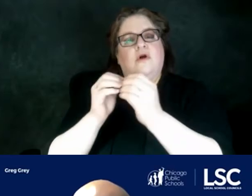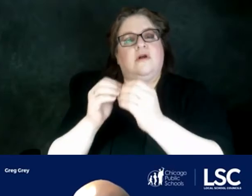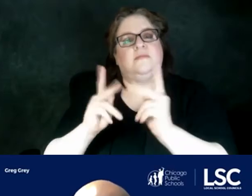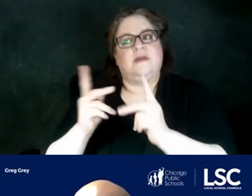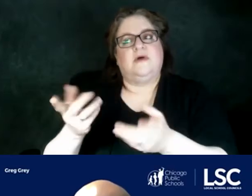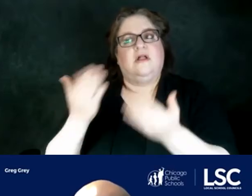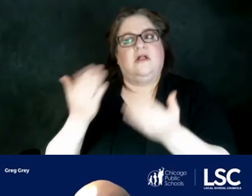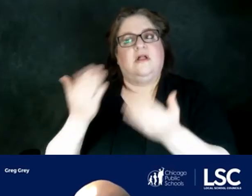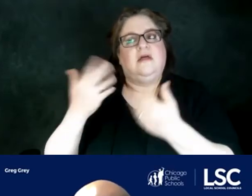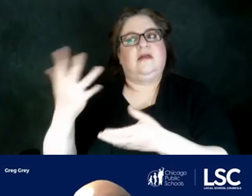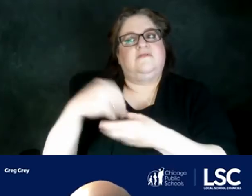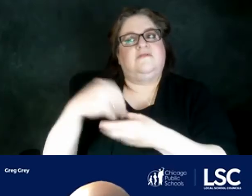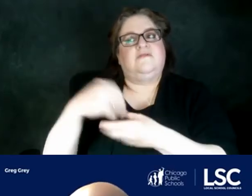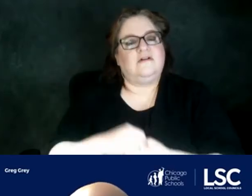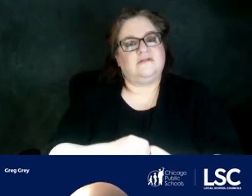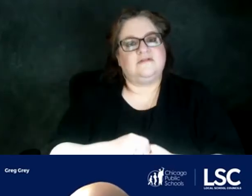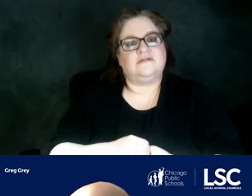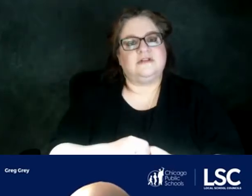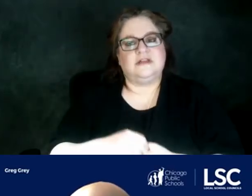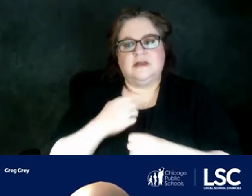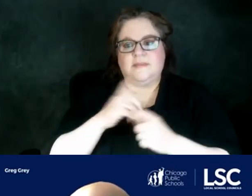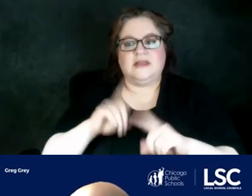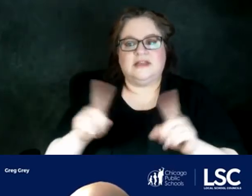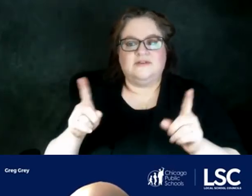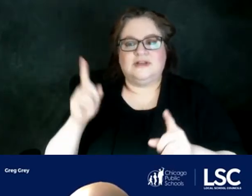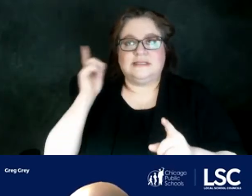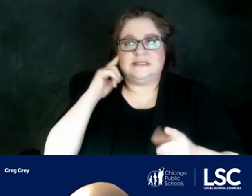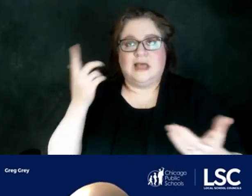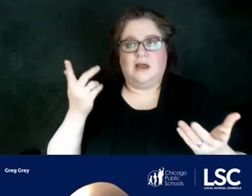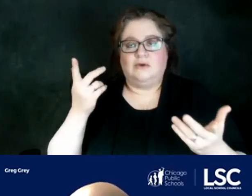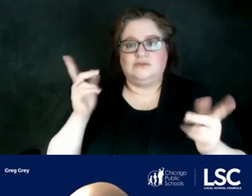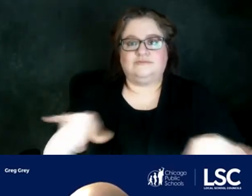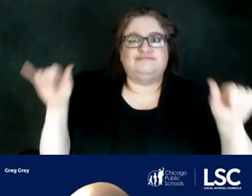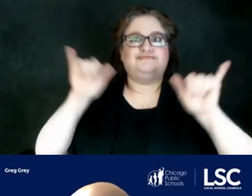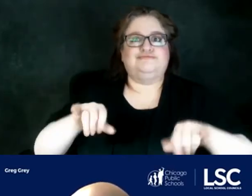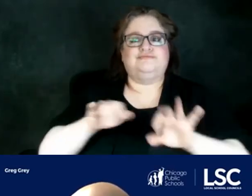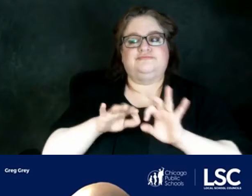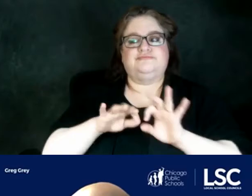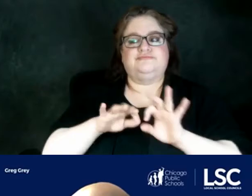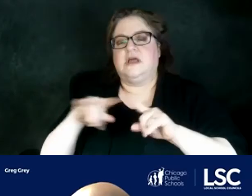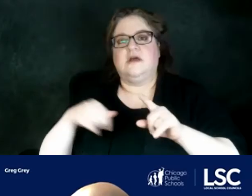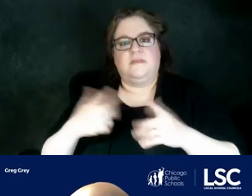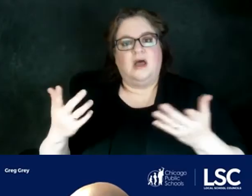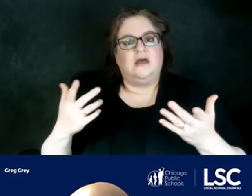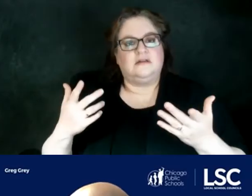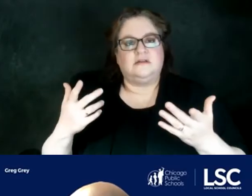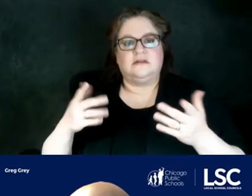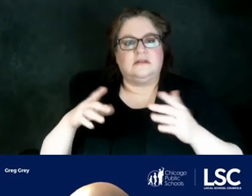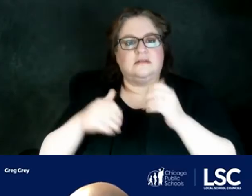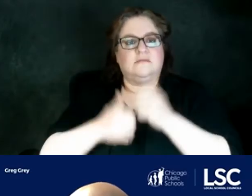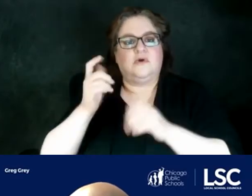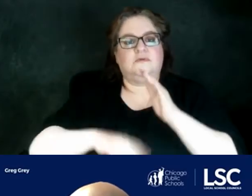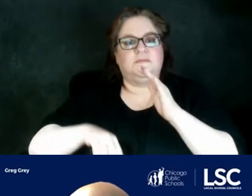involved and make a difference. I know it sounds cliche, but it really does. We're the most basic